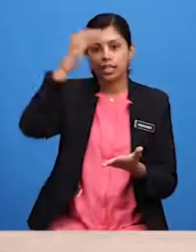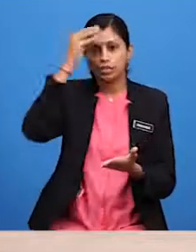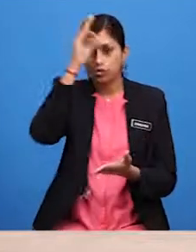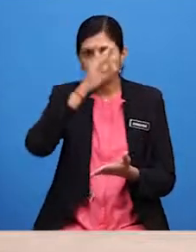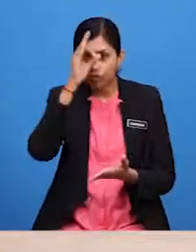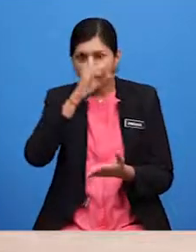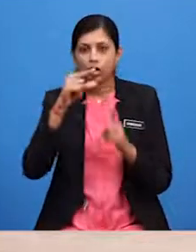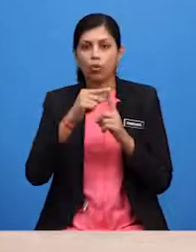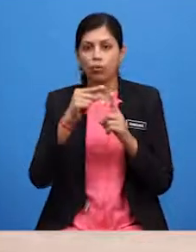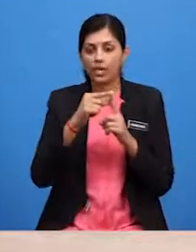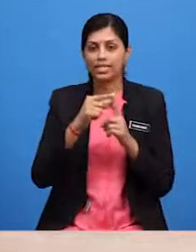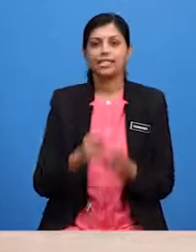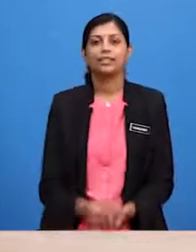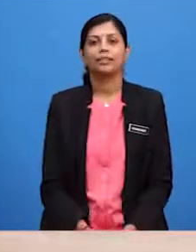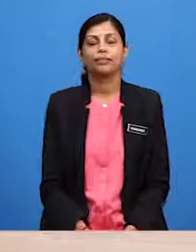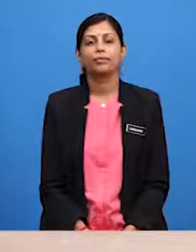text.